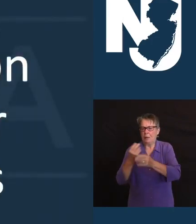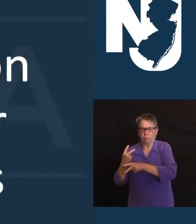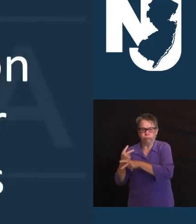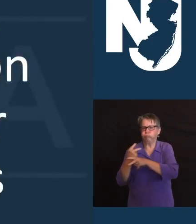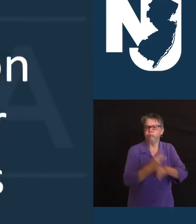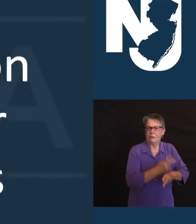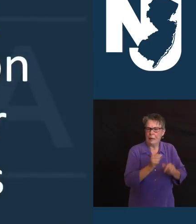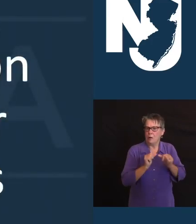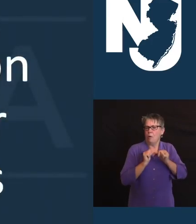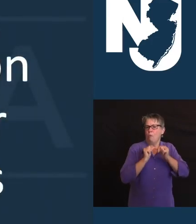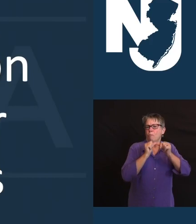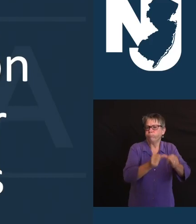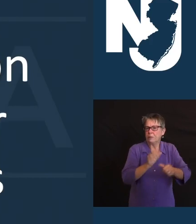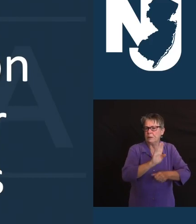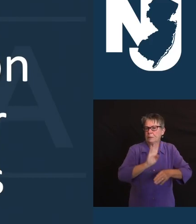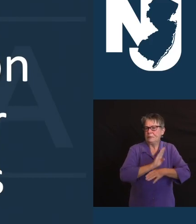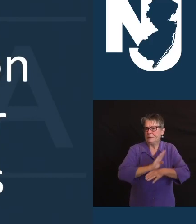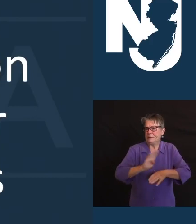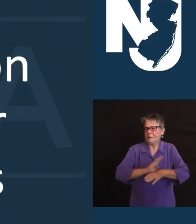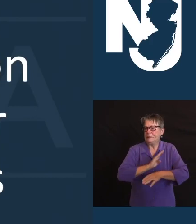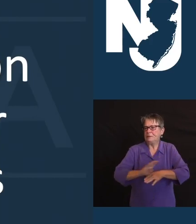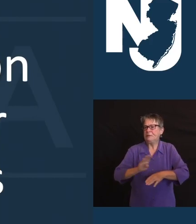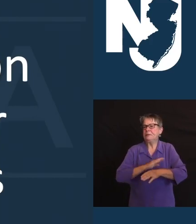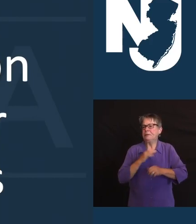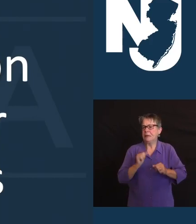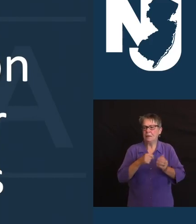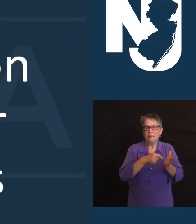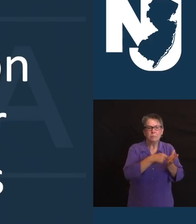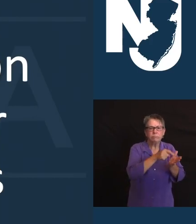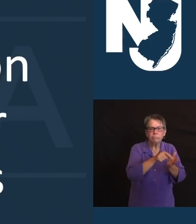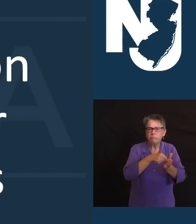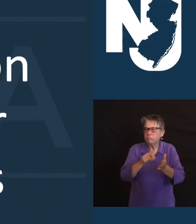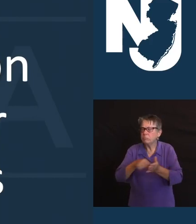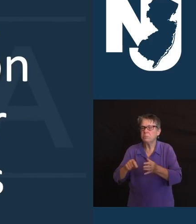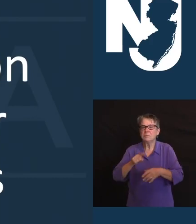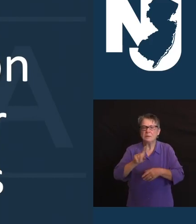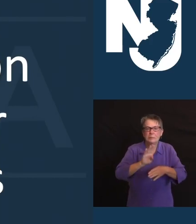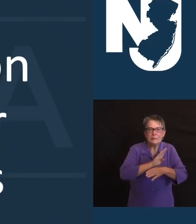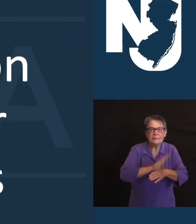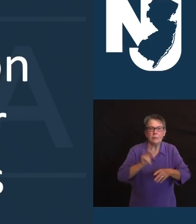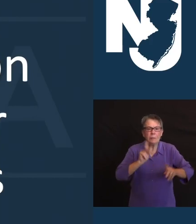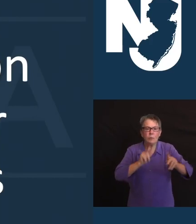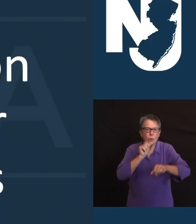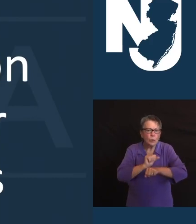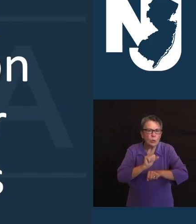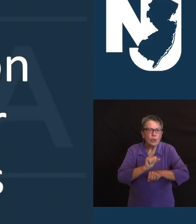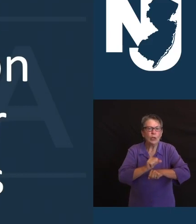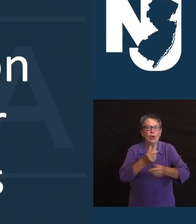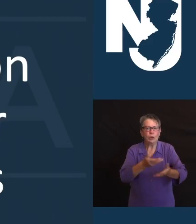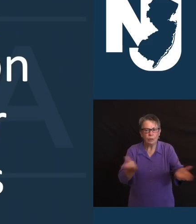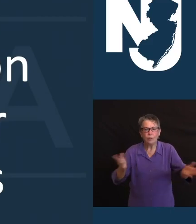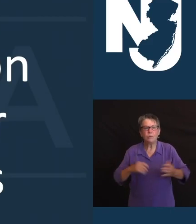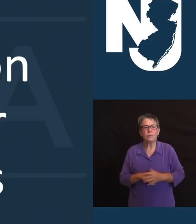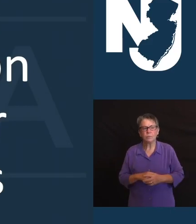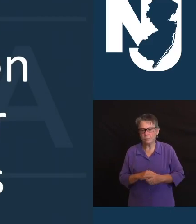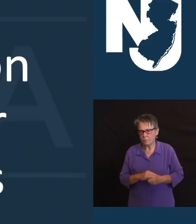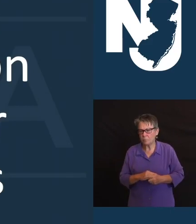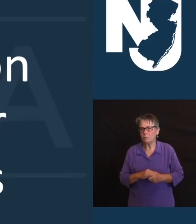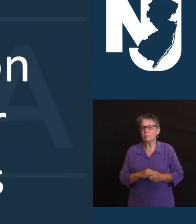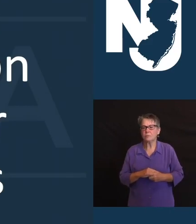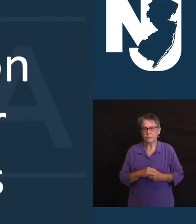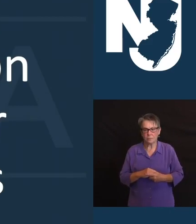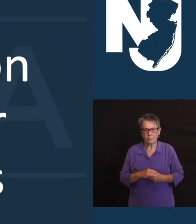check in with Jim on Friday. Among other things, I realized and learned that he was the brother of a dear family friend, Cindy